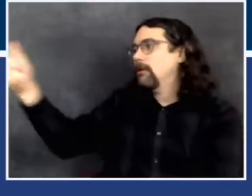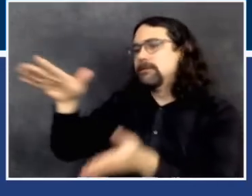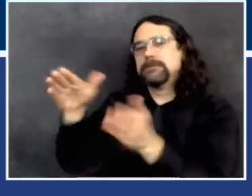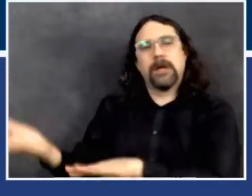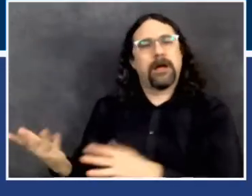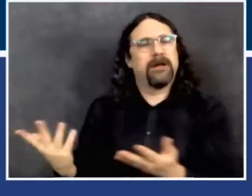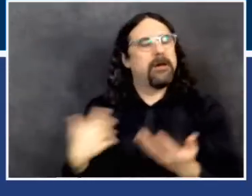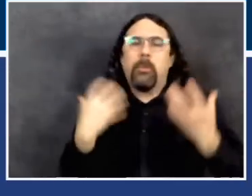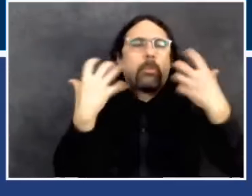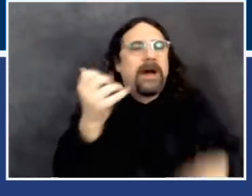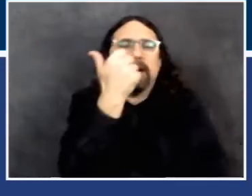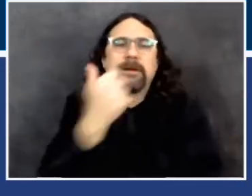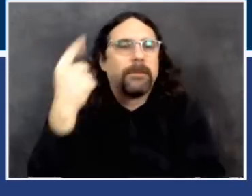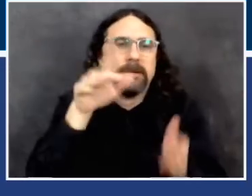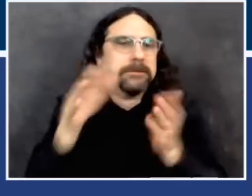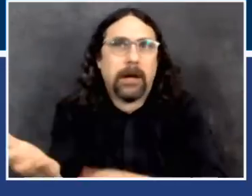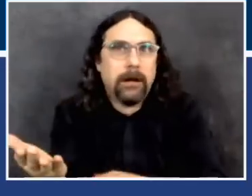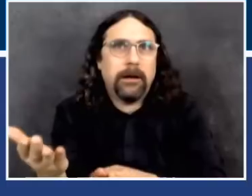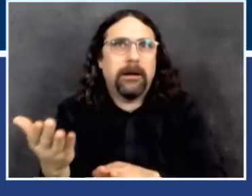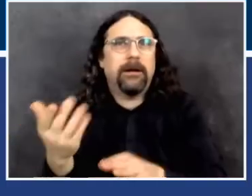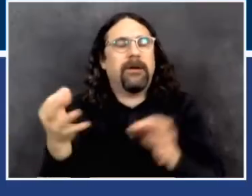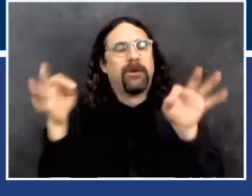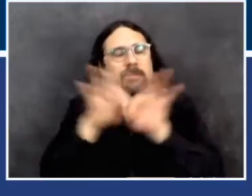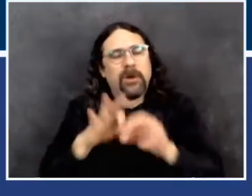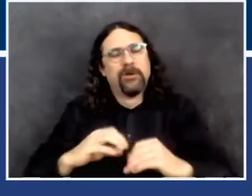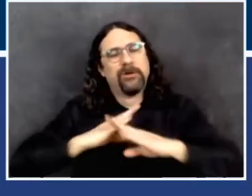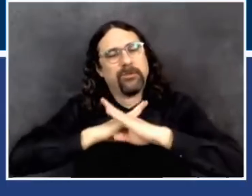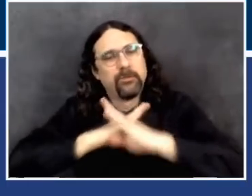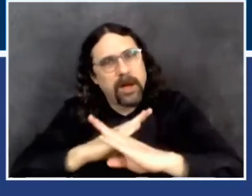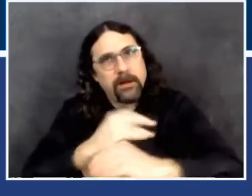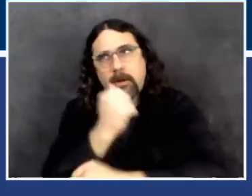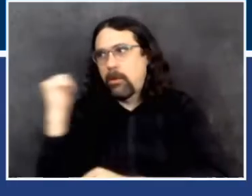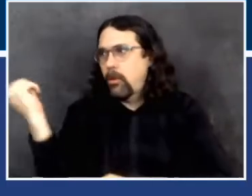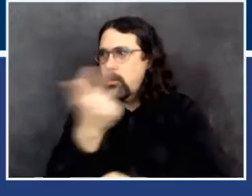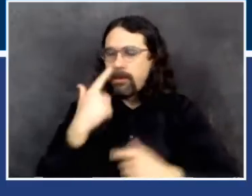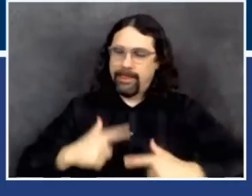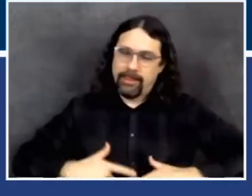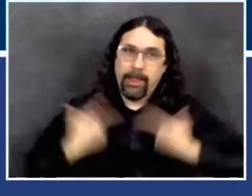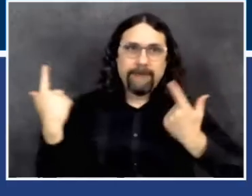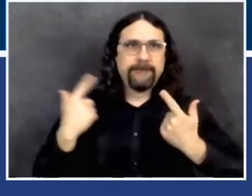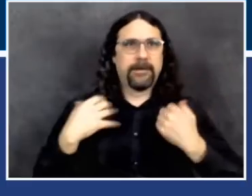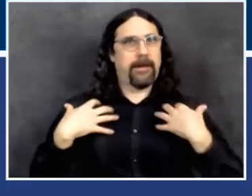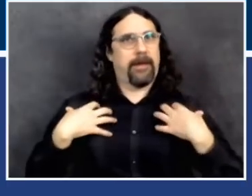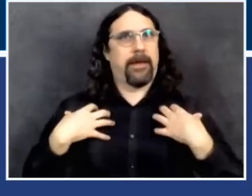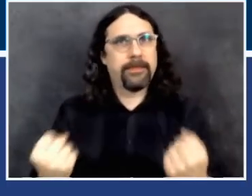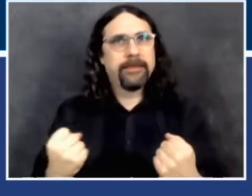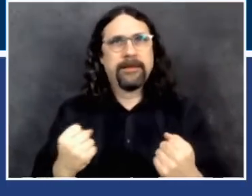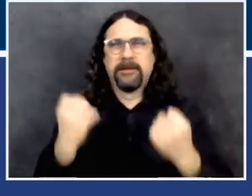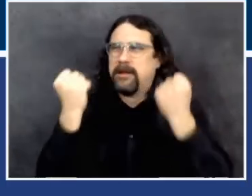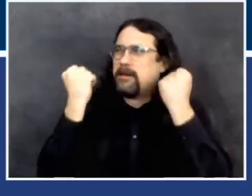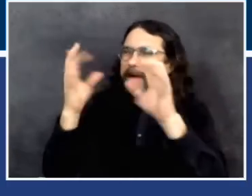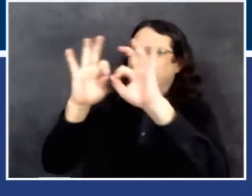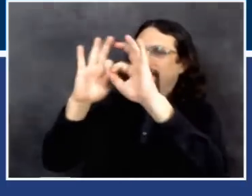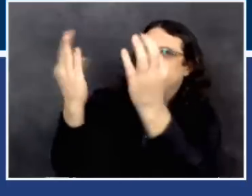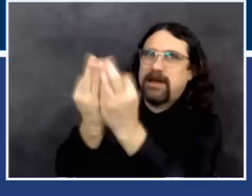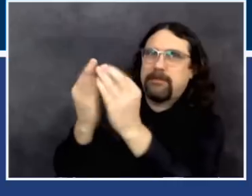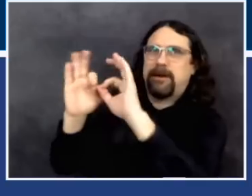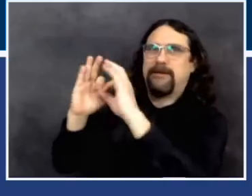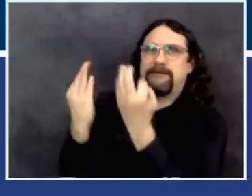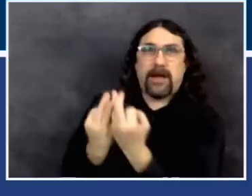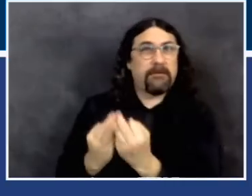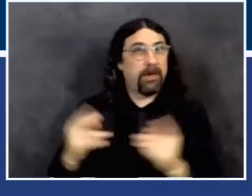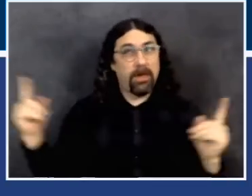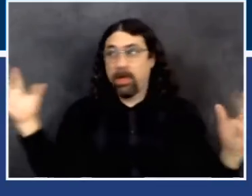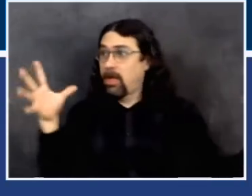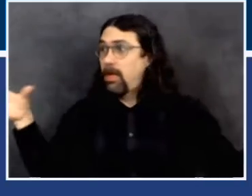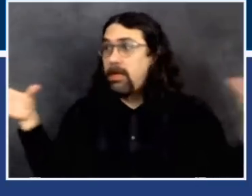human lives, if you care about protecting your own family, we cannot let people start to have gatherings, and we cannot allow people to